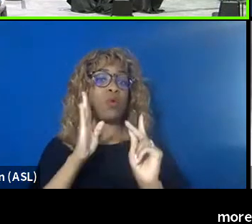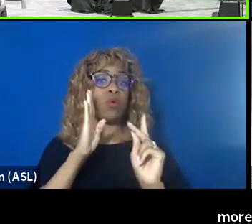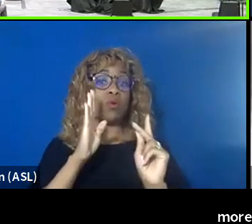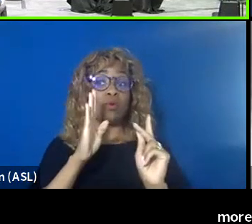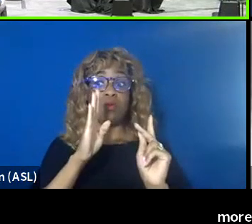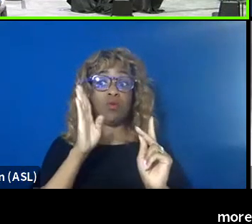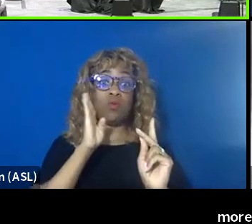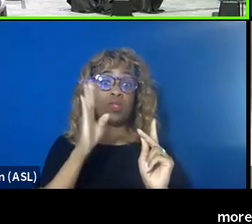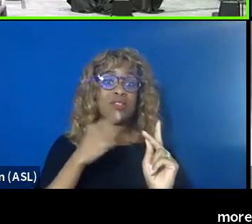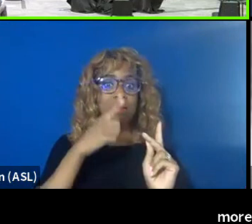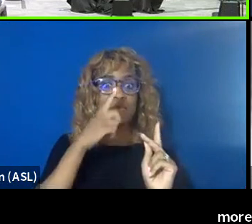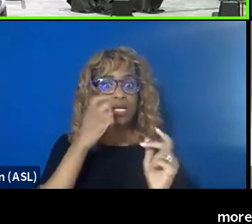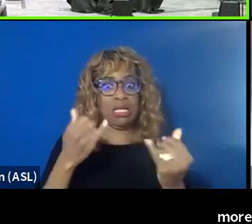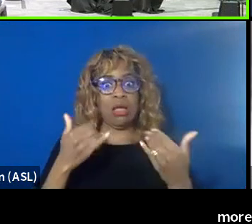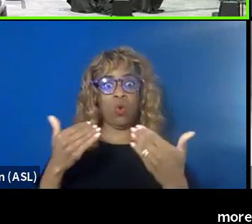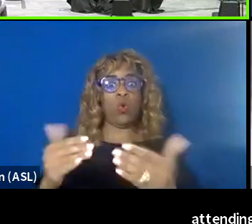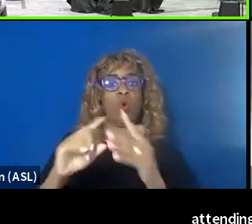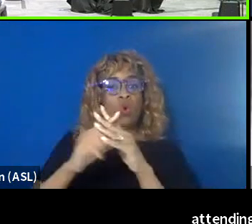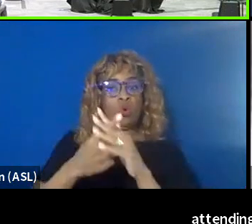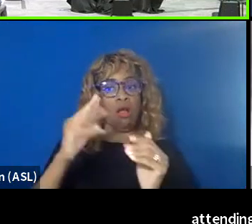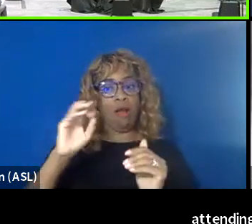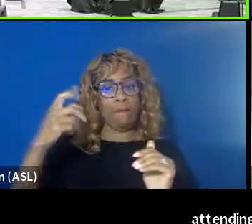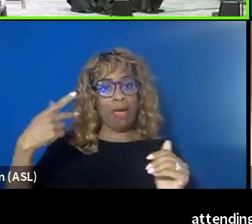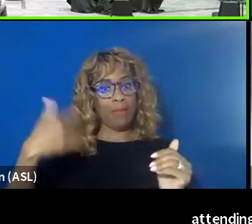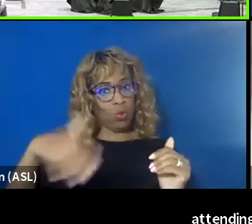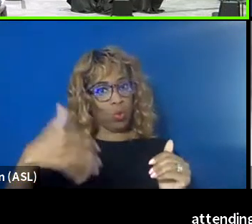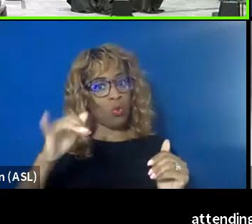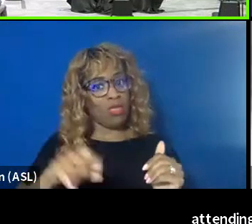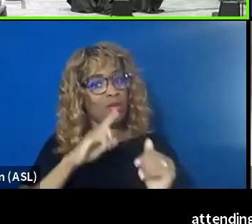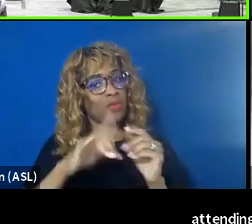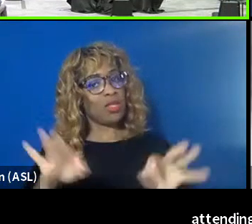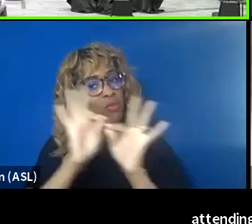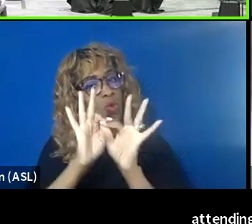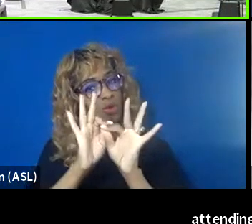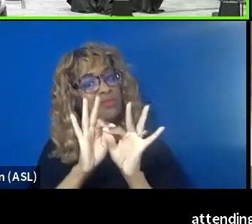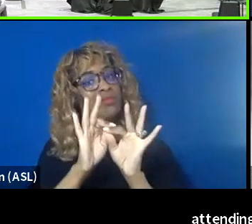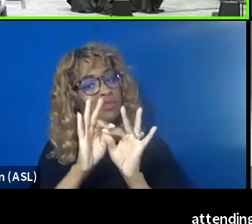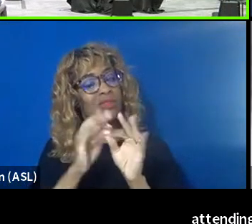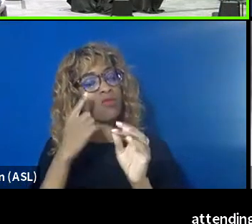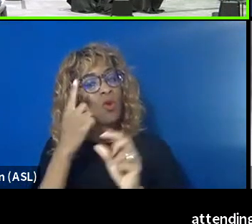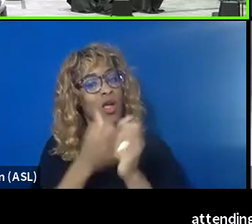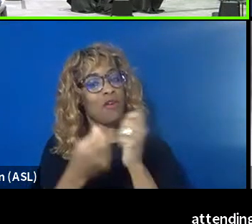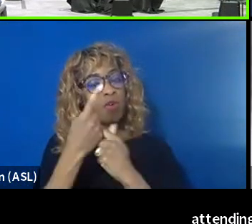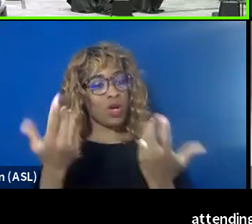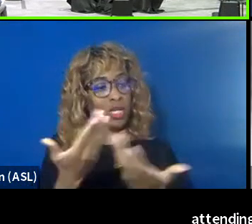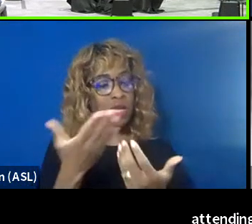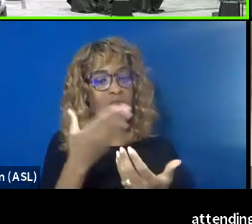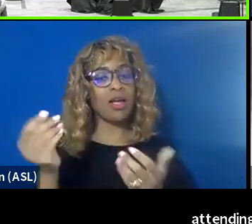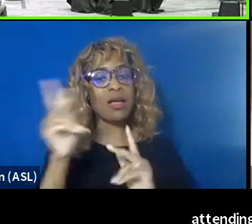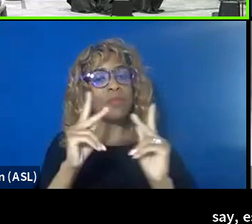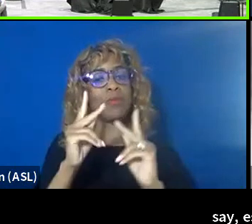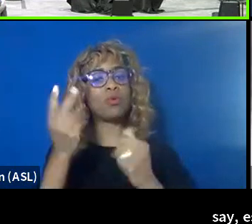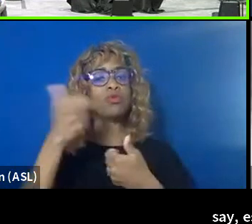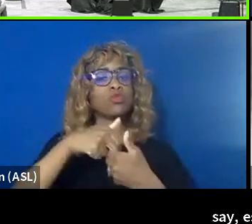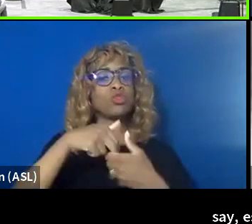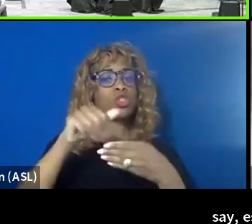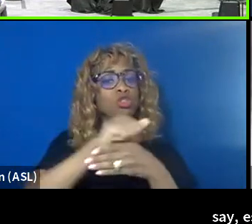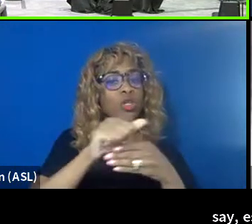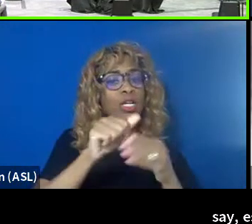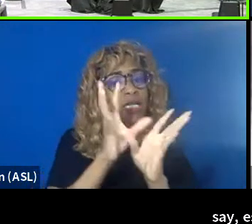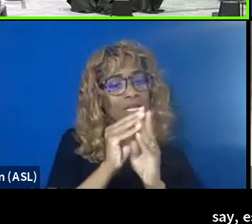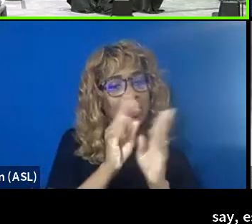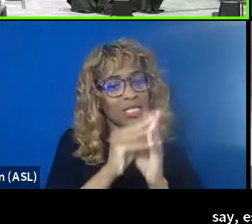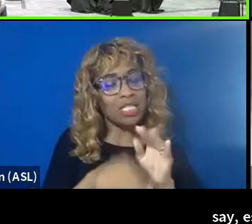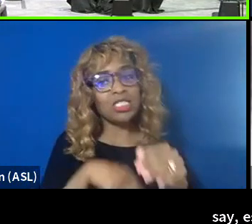to mapping, that it is important that we have everybody here and that we have people attending our training sessions and that we have